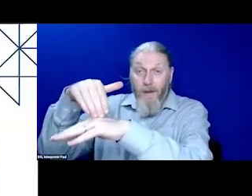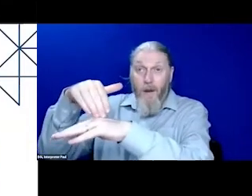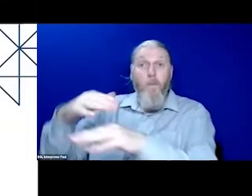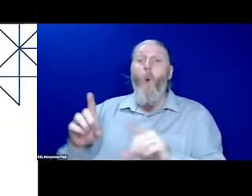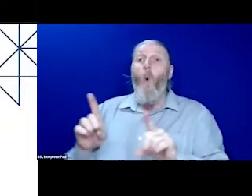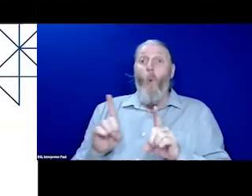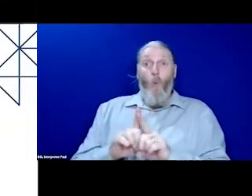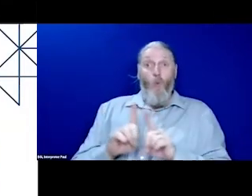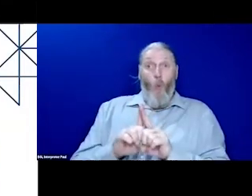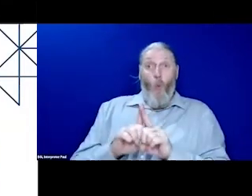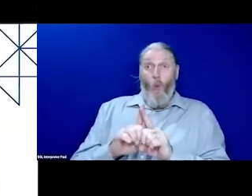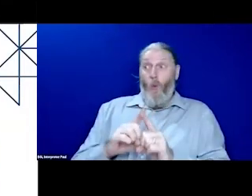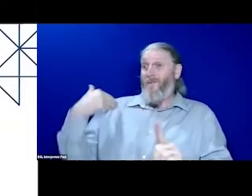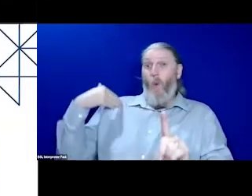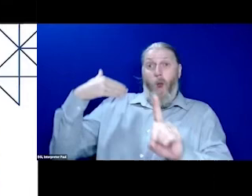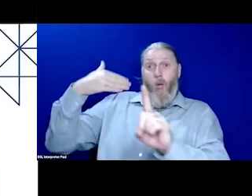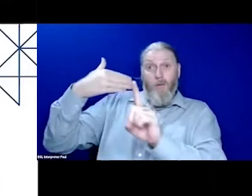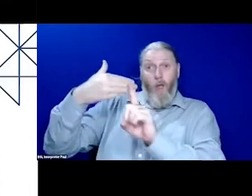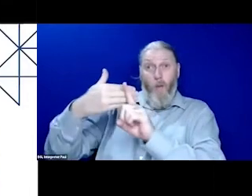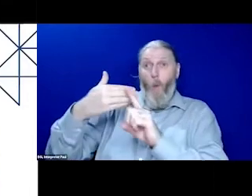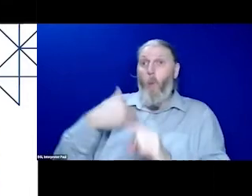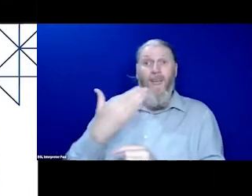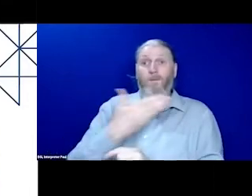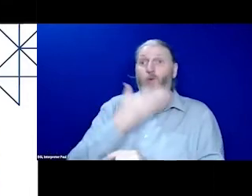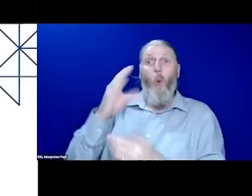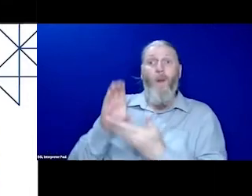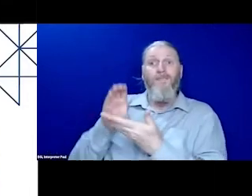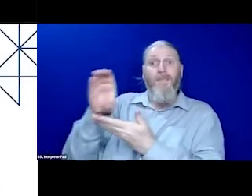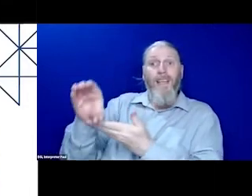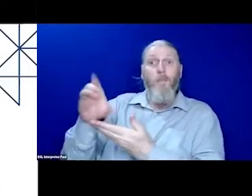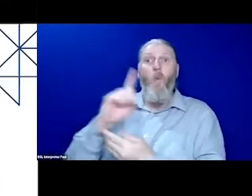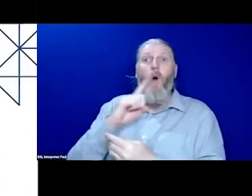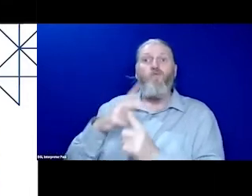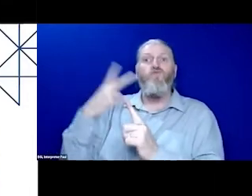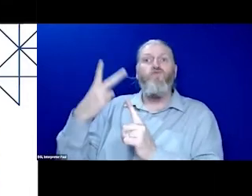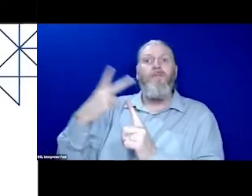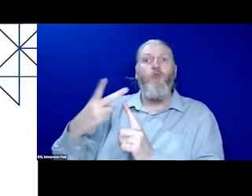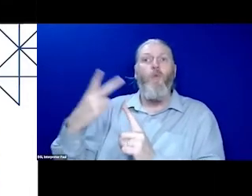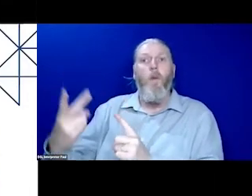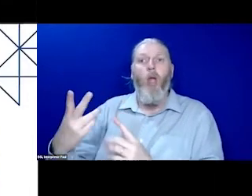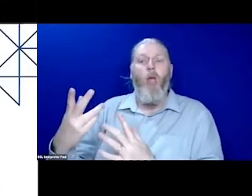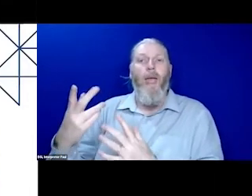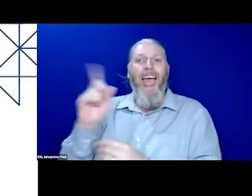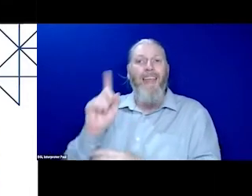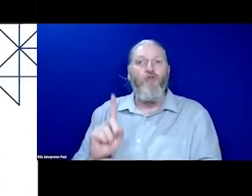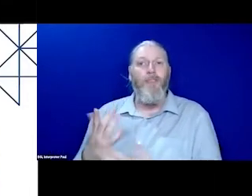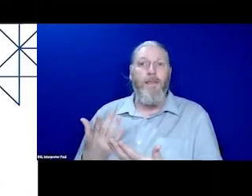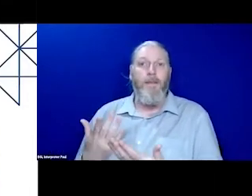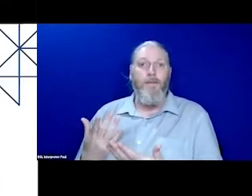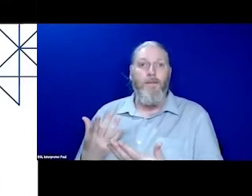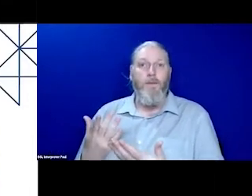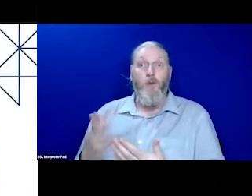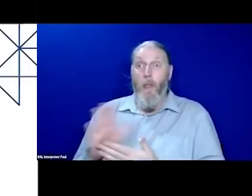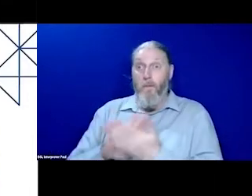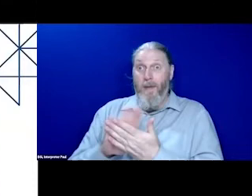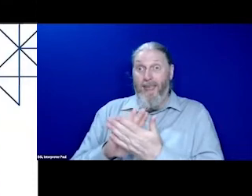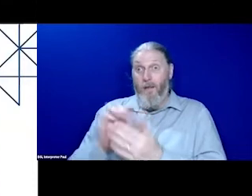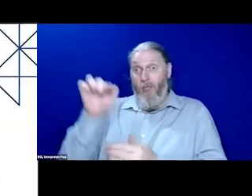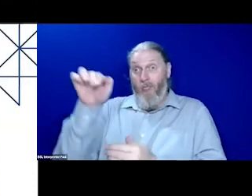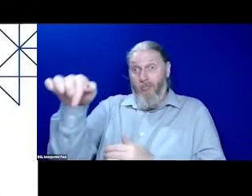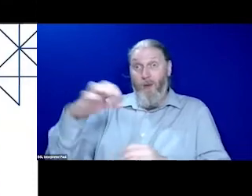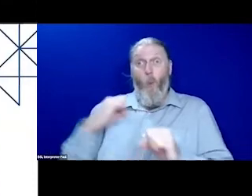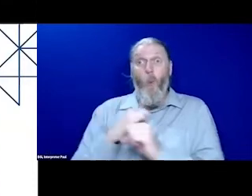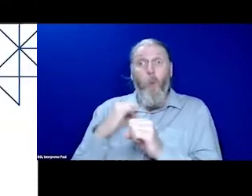had enough investment in renewable energy in the past. What this means is come winter, there'll be more